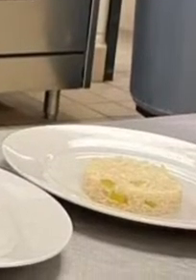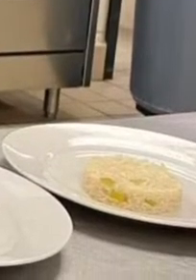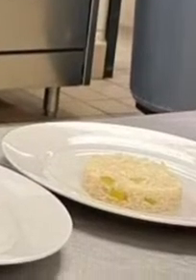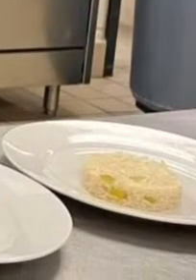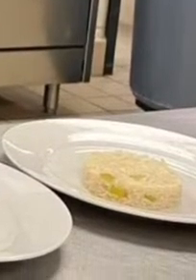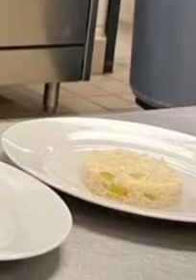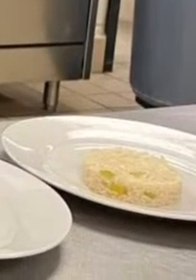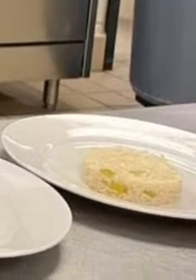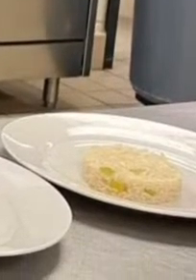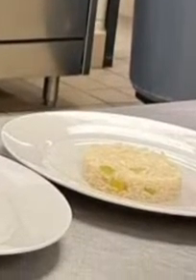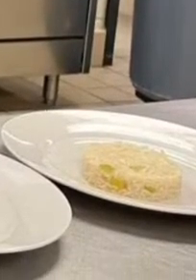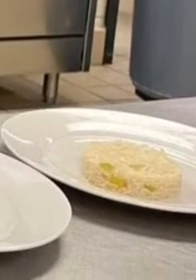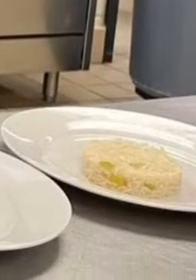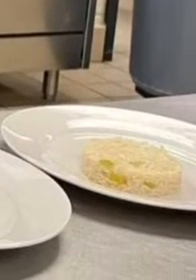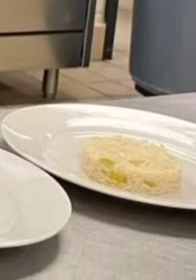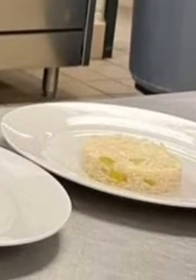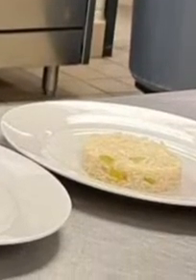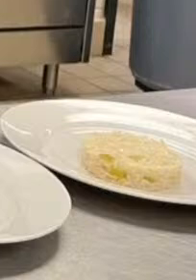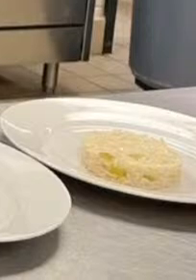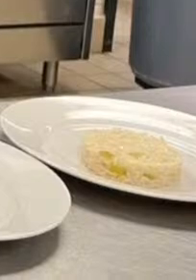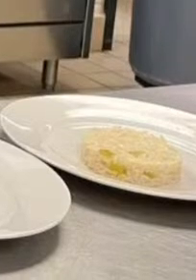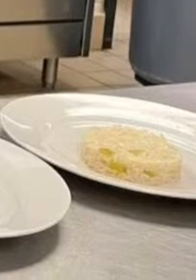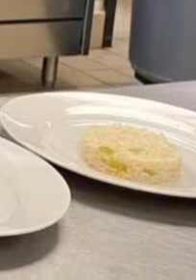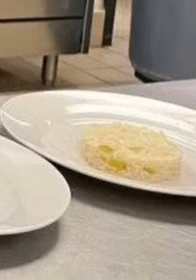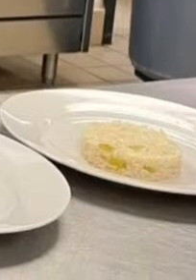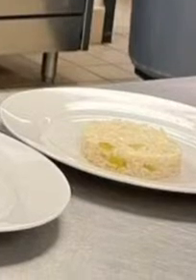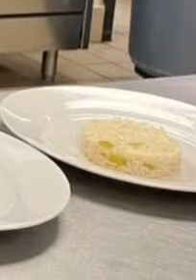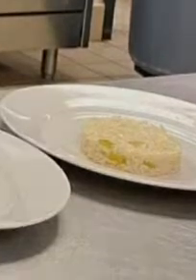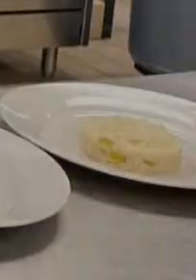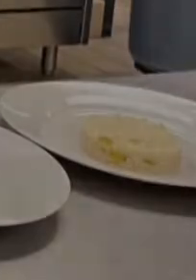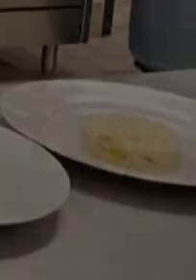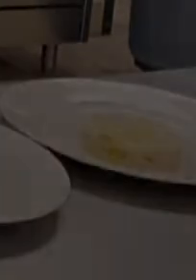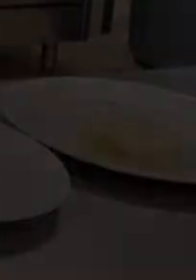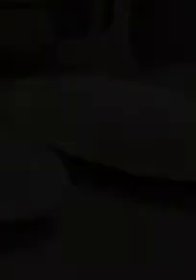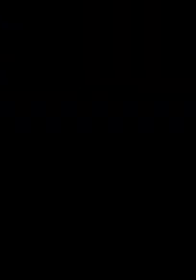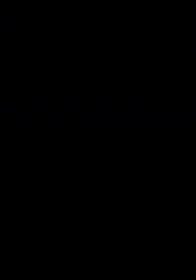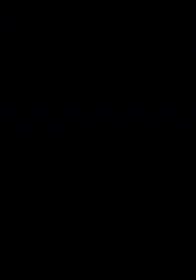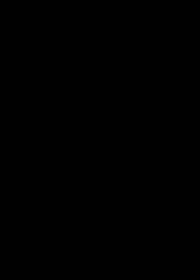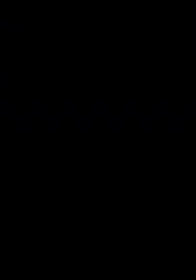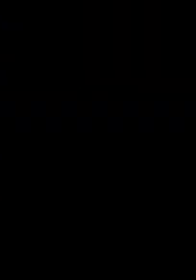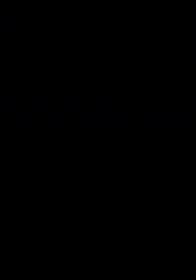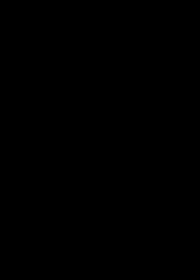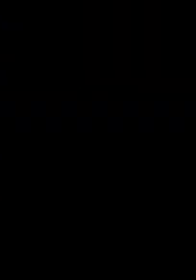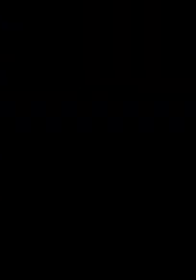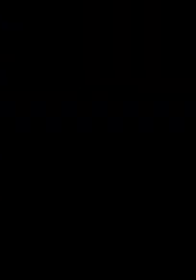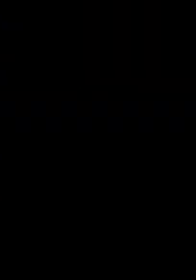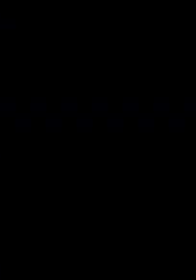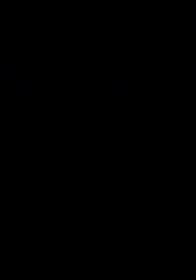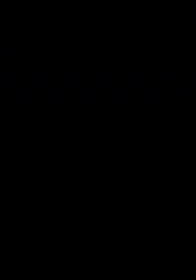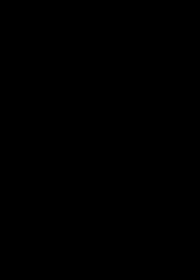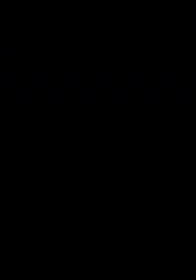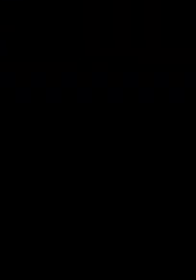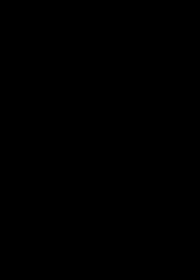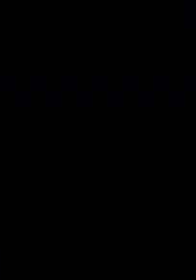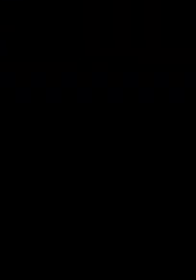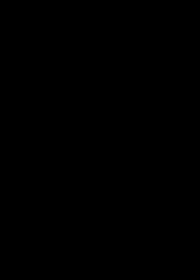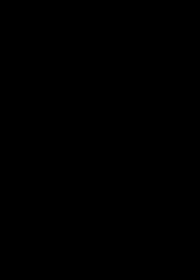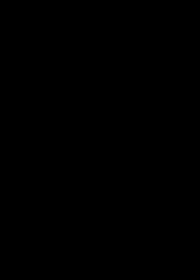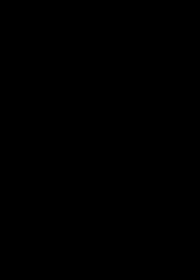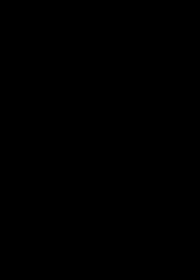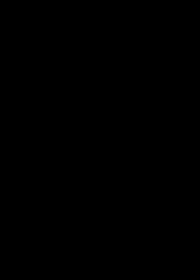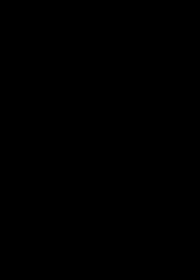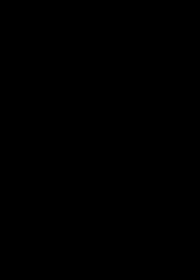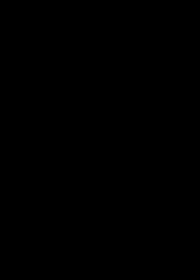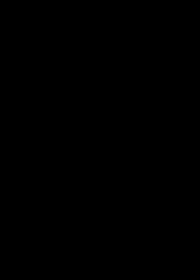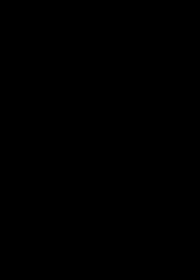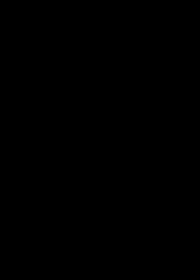pain every time I hear your name, but I always think of you the same. 'Cause time